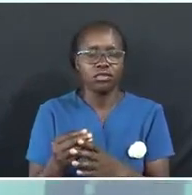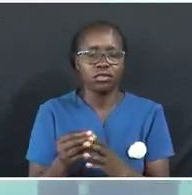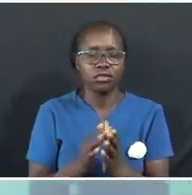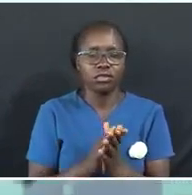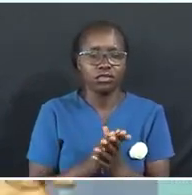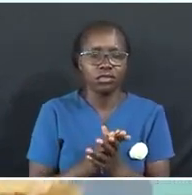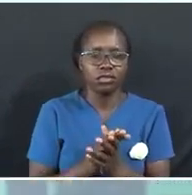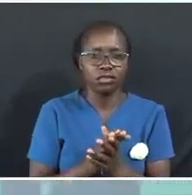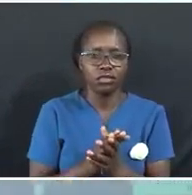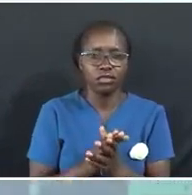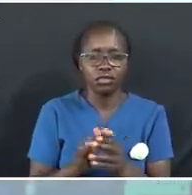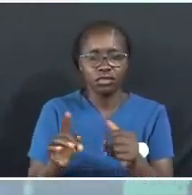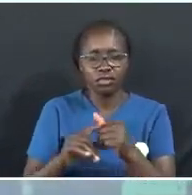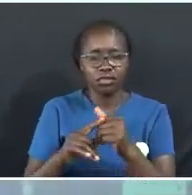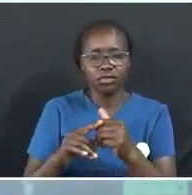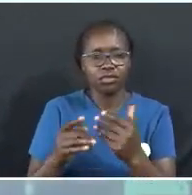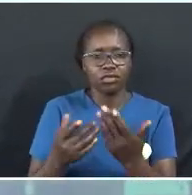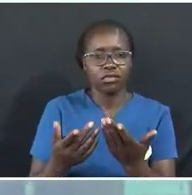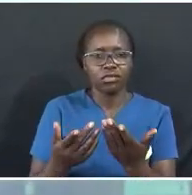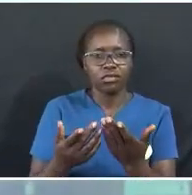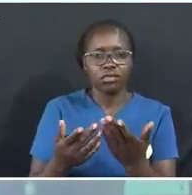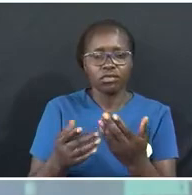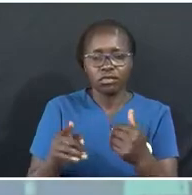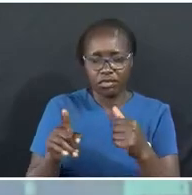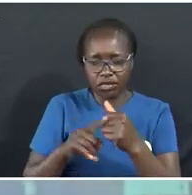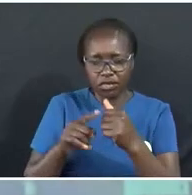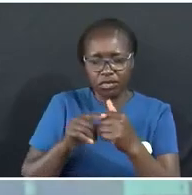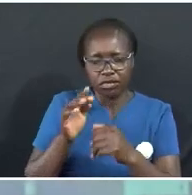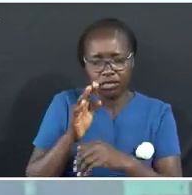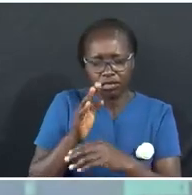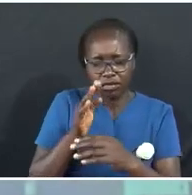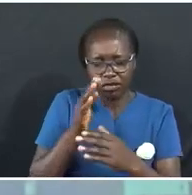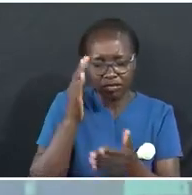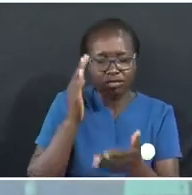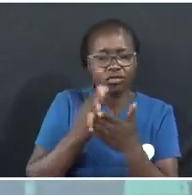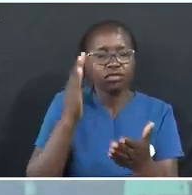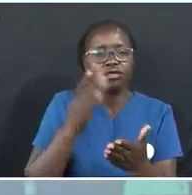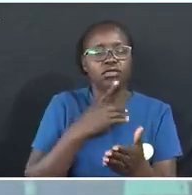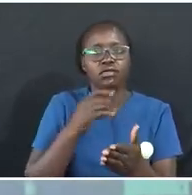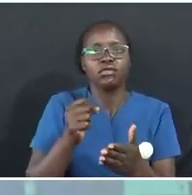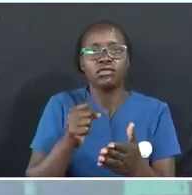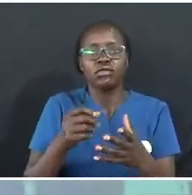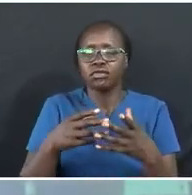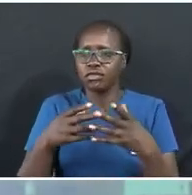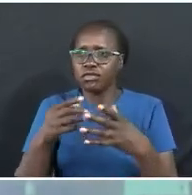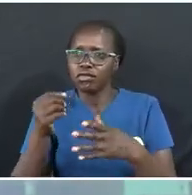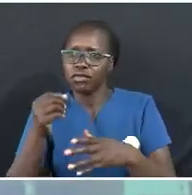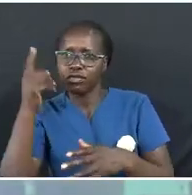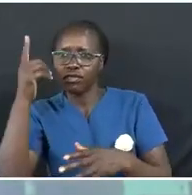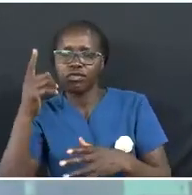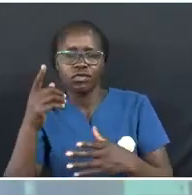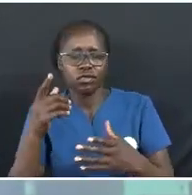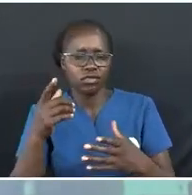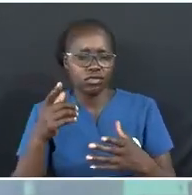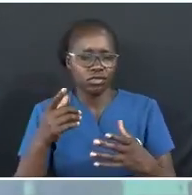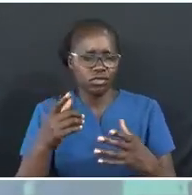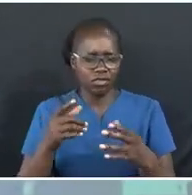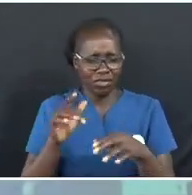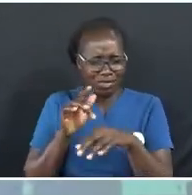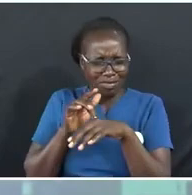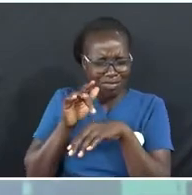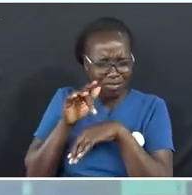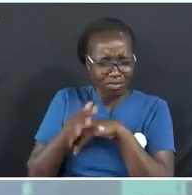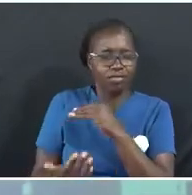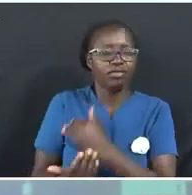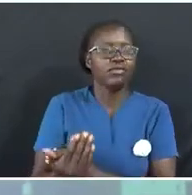6. Let's say 6 is acceptable. So he woke up at 6, very early in the